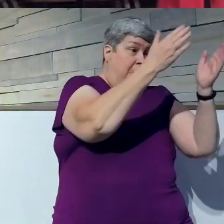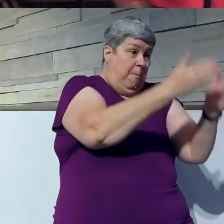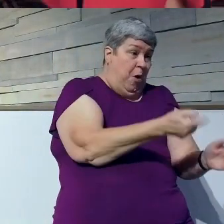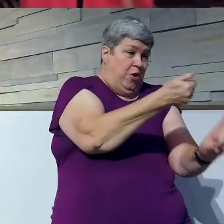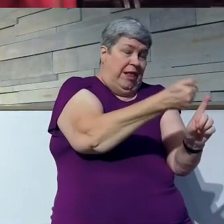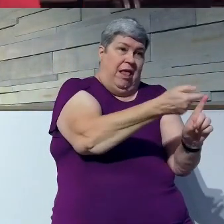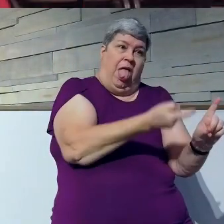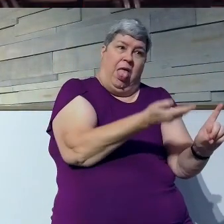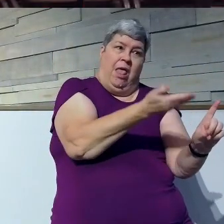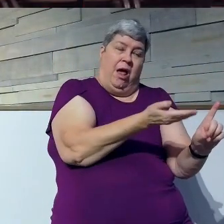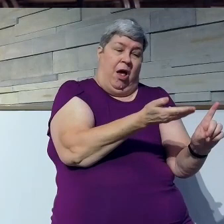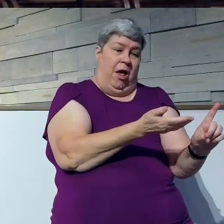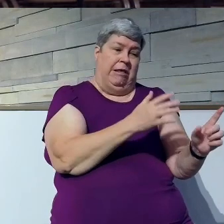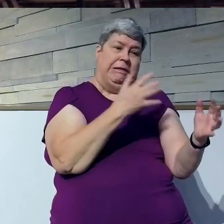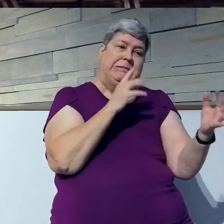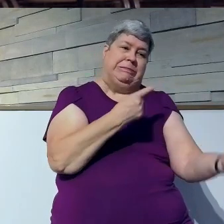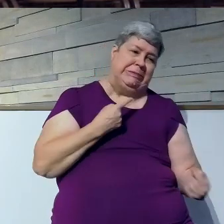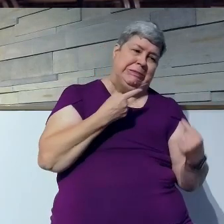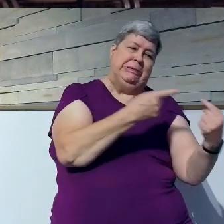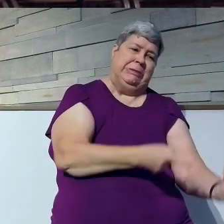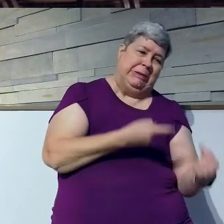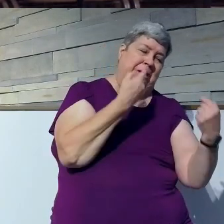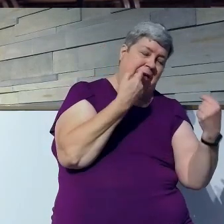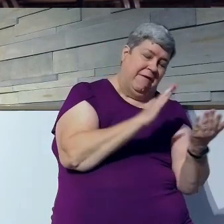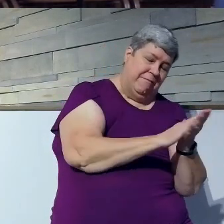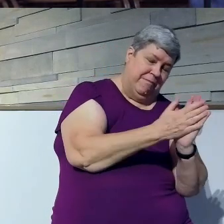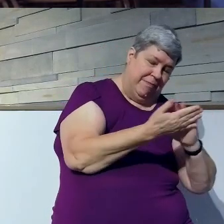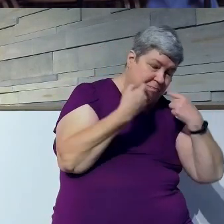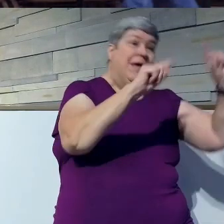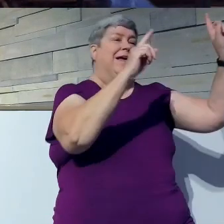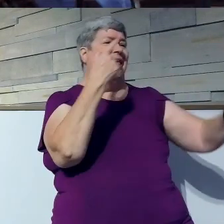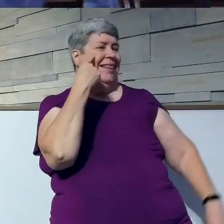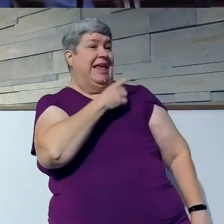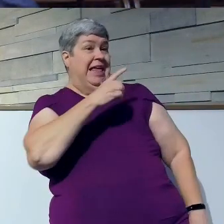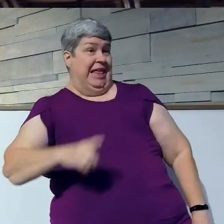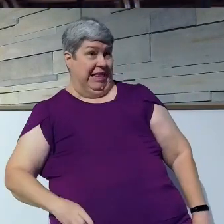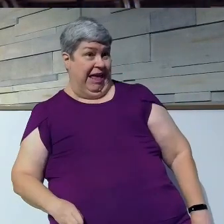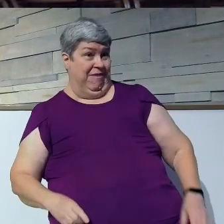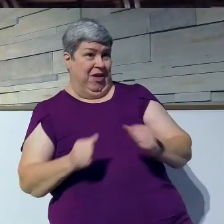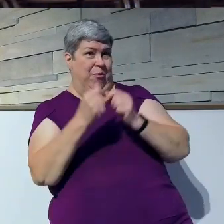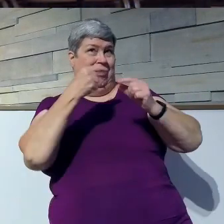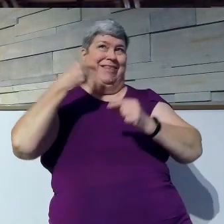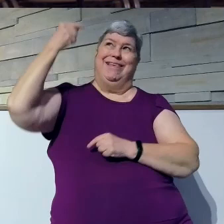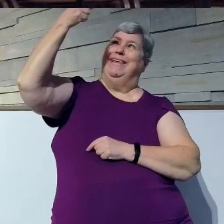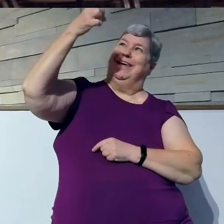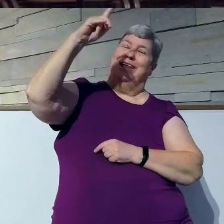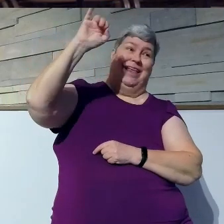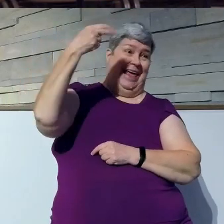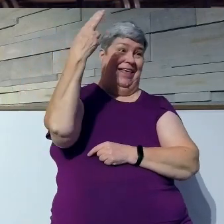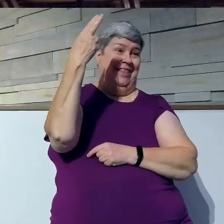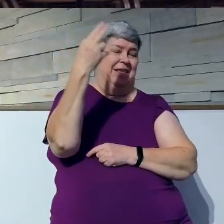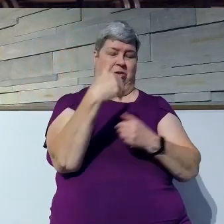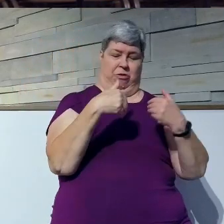individuals who overcome adversity to gain success. Think about David and Goliath. David,